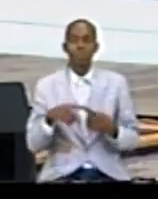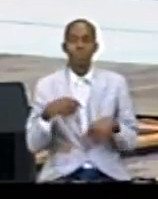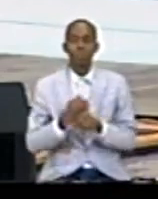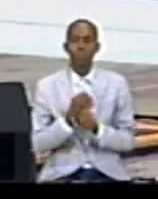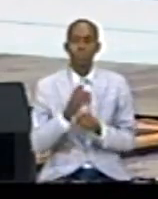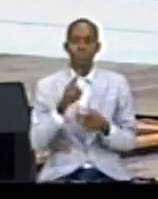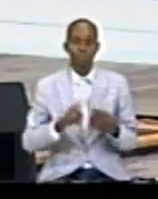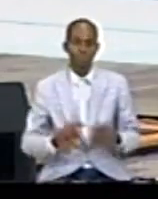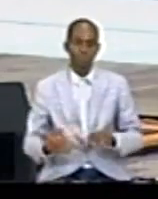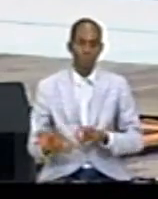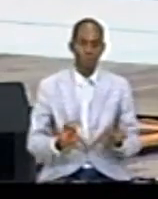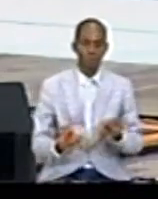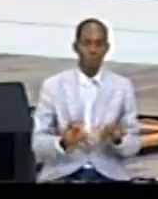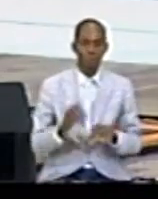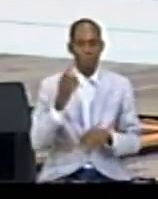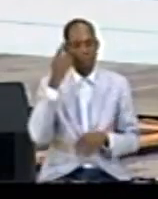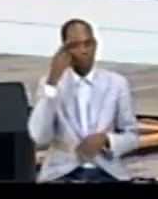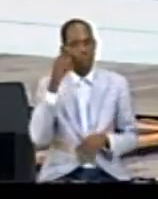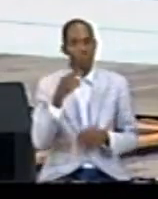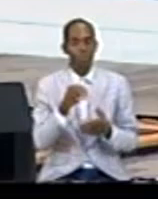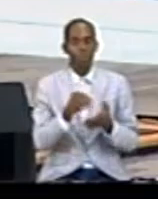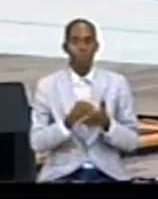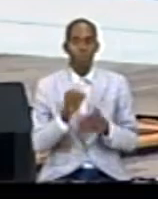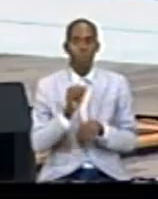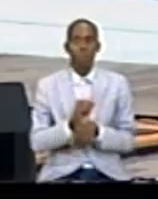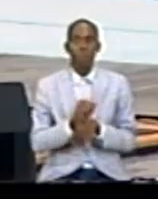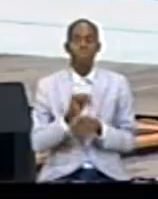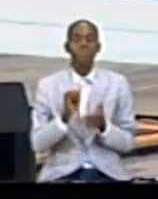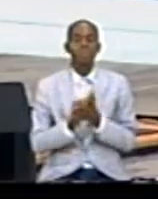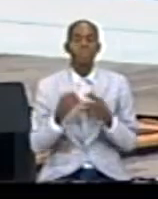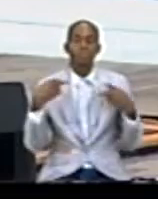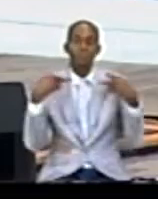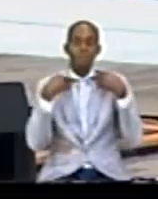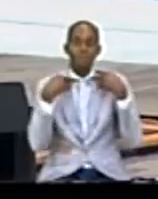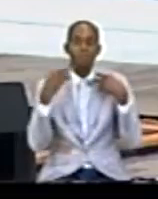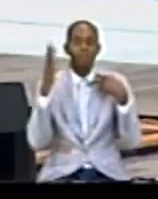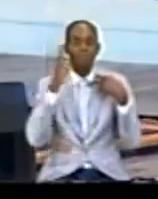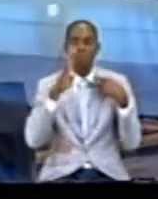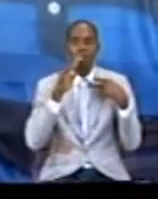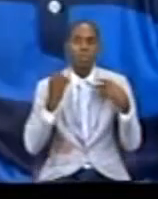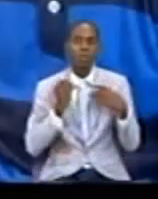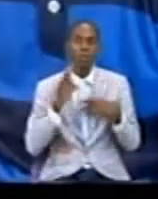his farm, that yoke will be removed from your neck today.